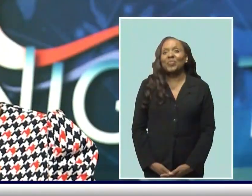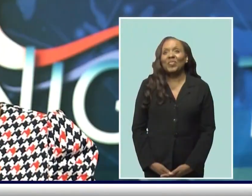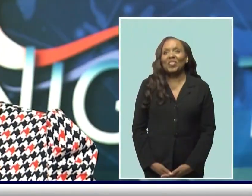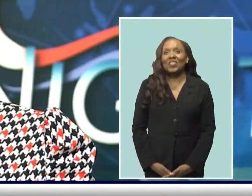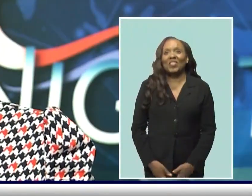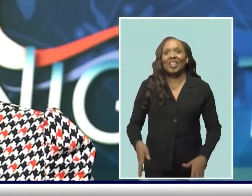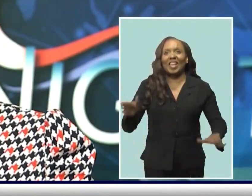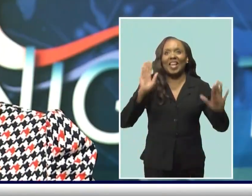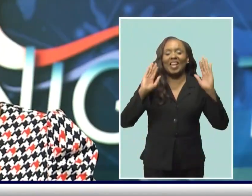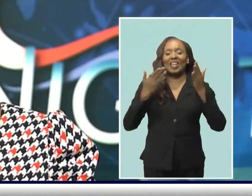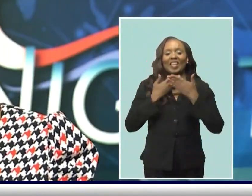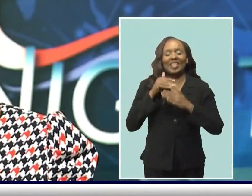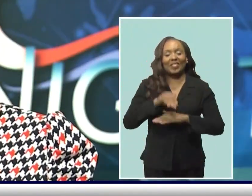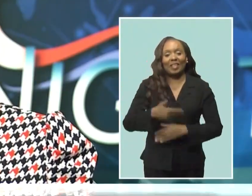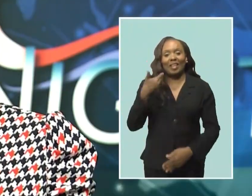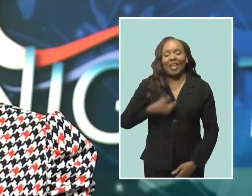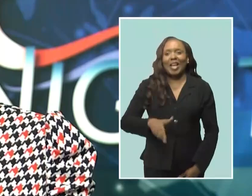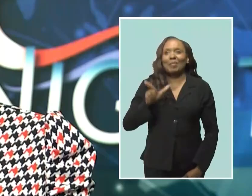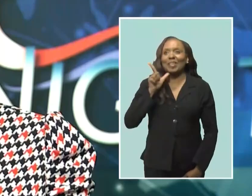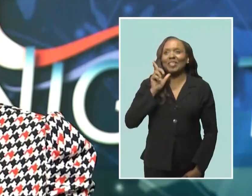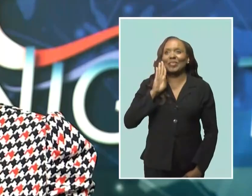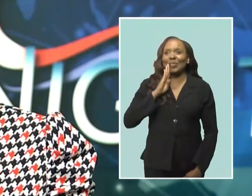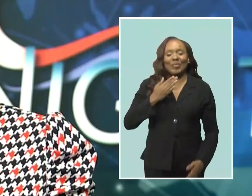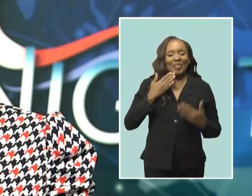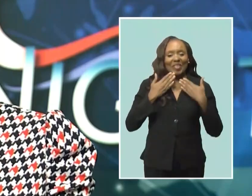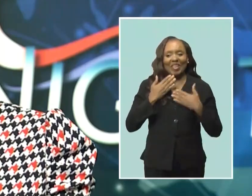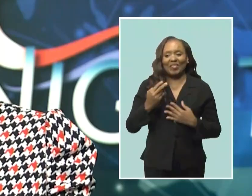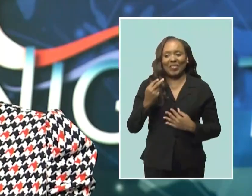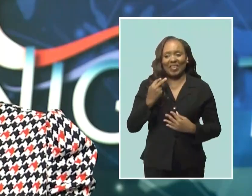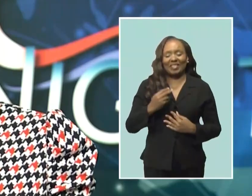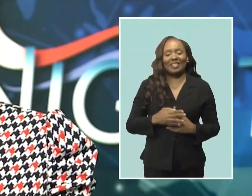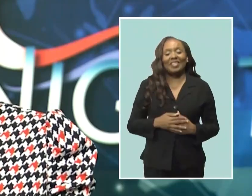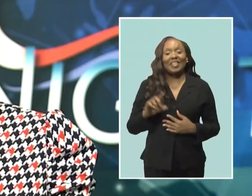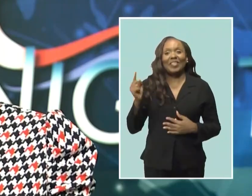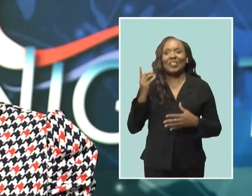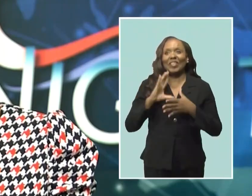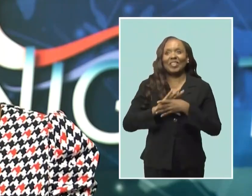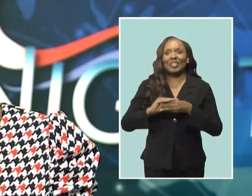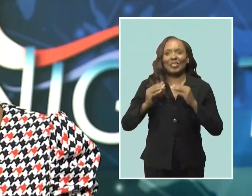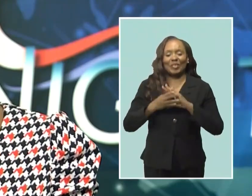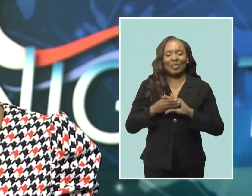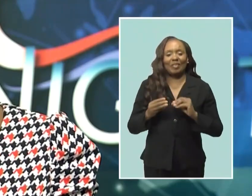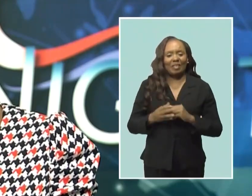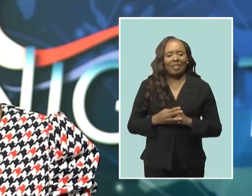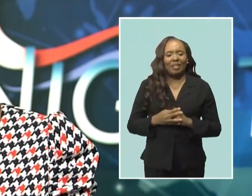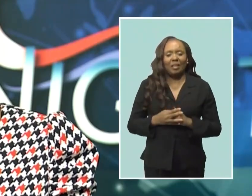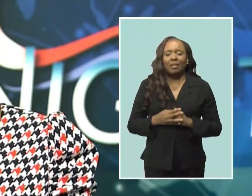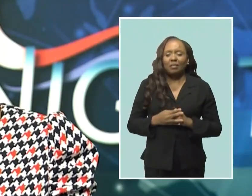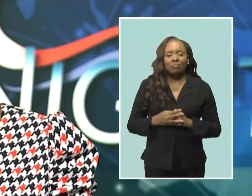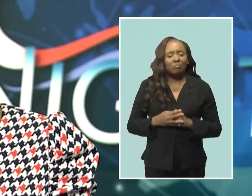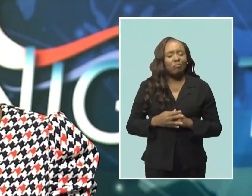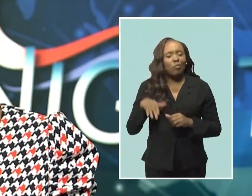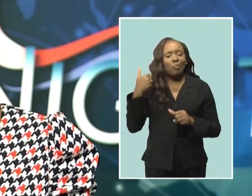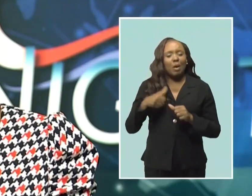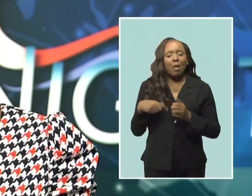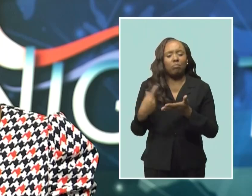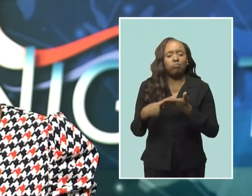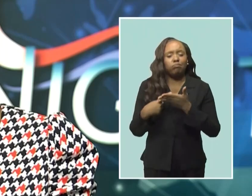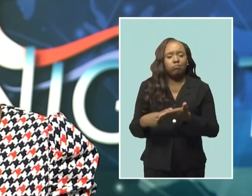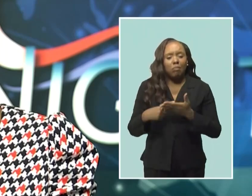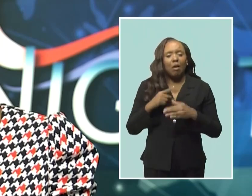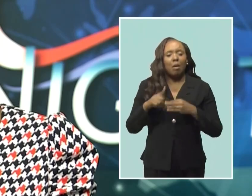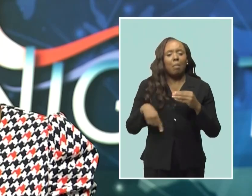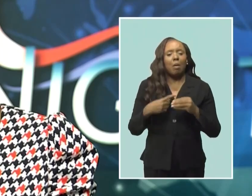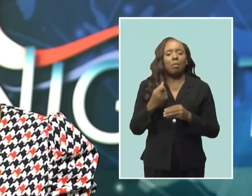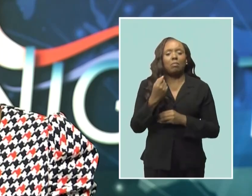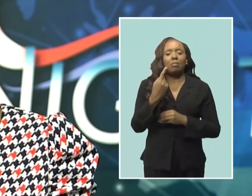Very good evening to you. I'm Lisa Broom. Thank you so much for tuning in. In our top story tonight, the much talked about abolition of the 11+